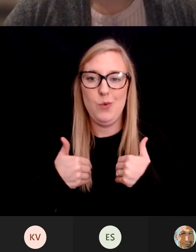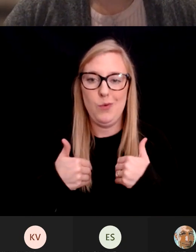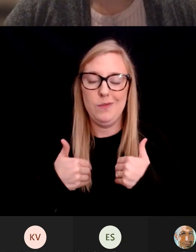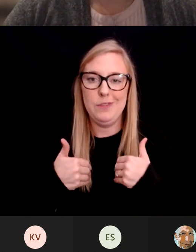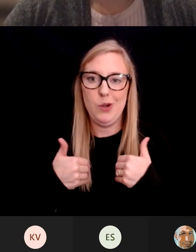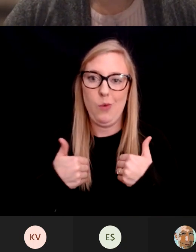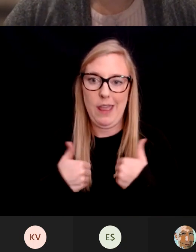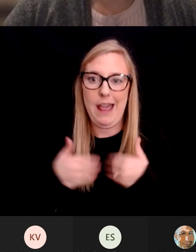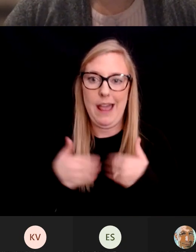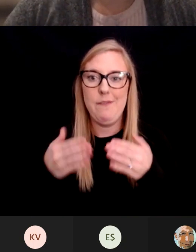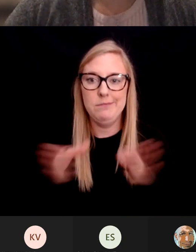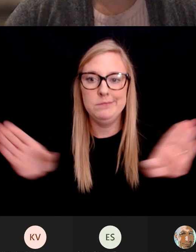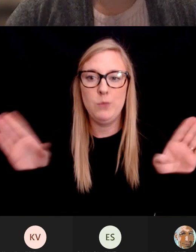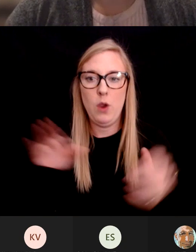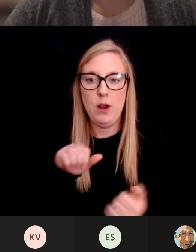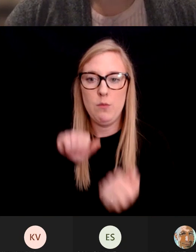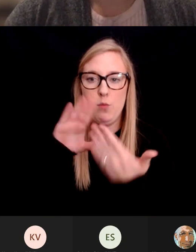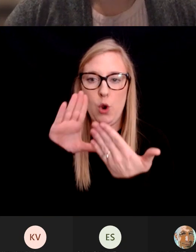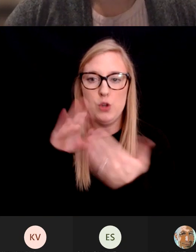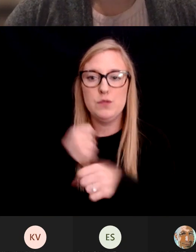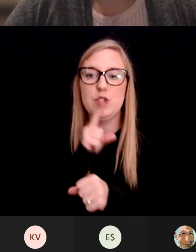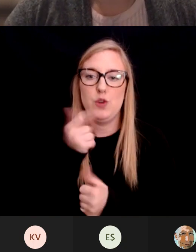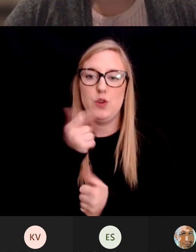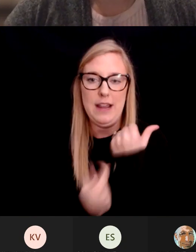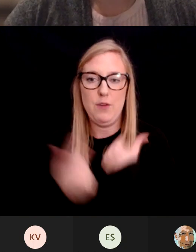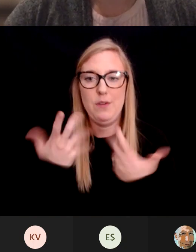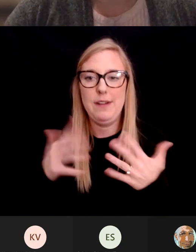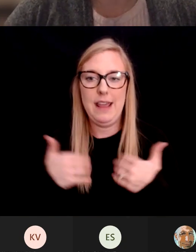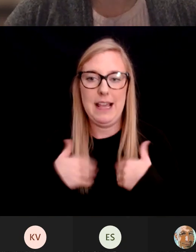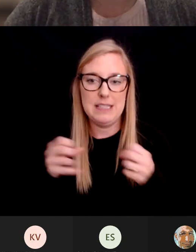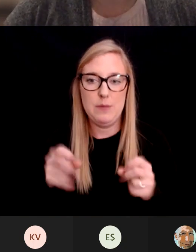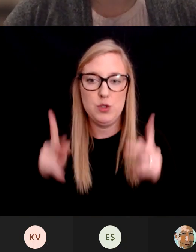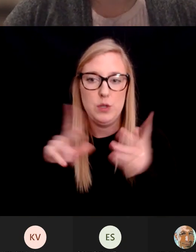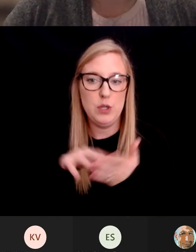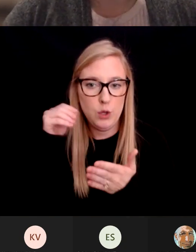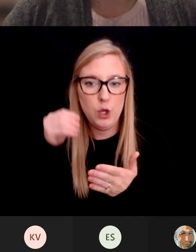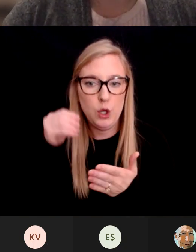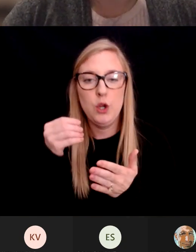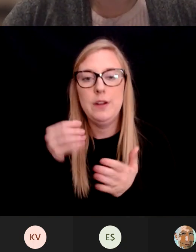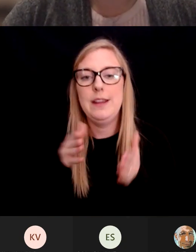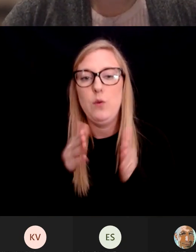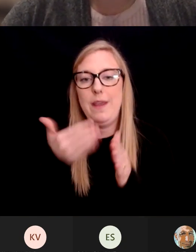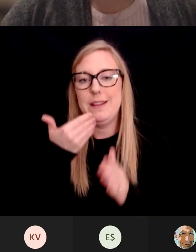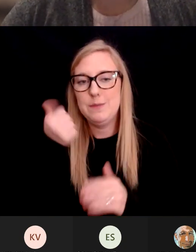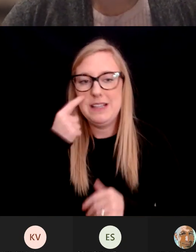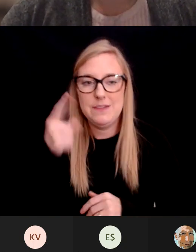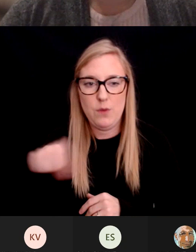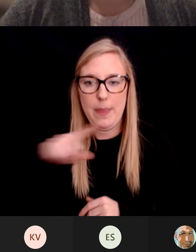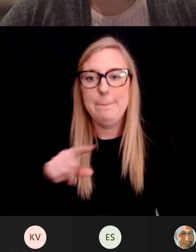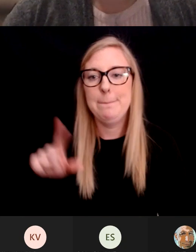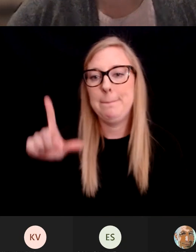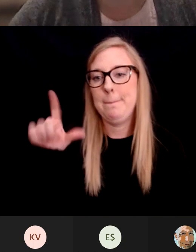that we give everybody an opportunity to learn in the way that works best for them. This is Lindsay. There is one other